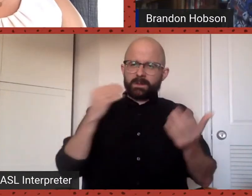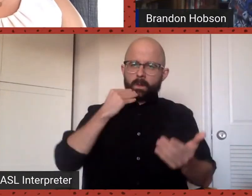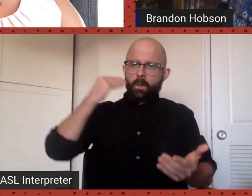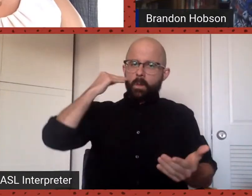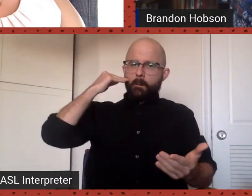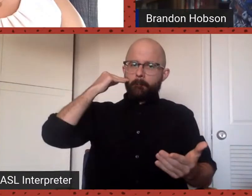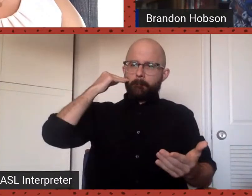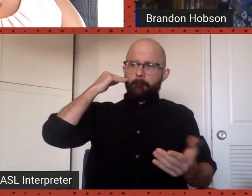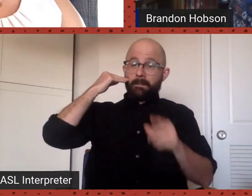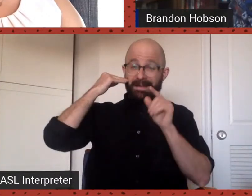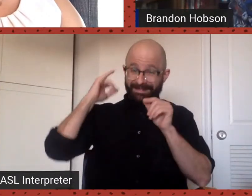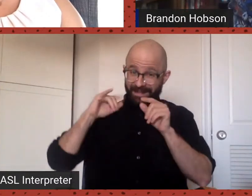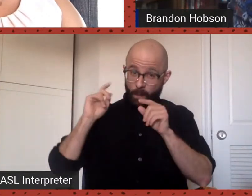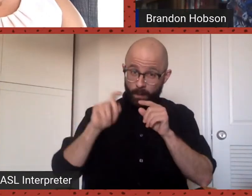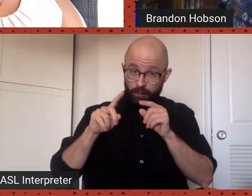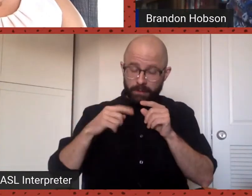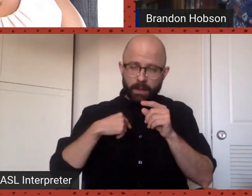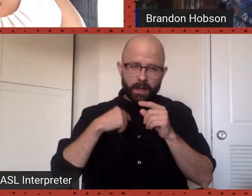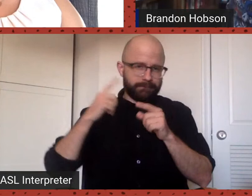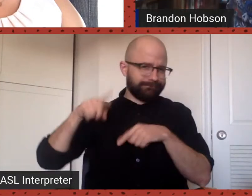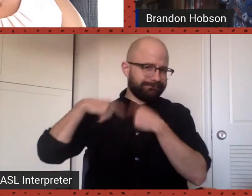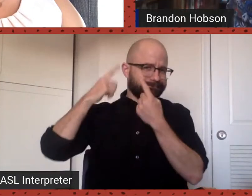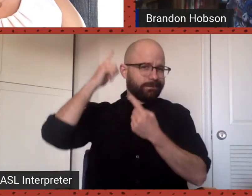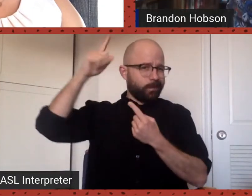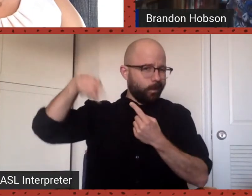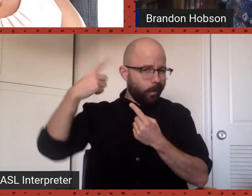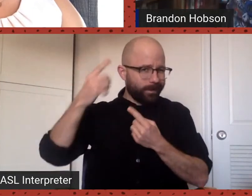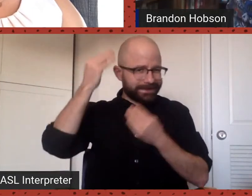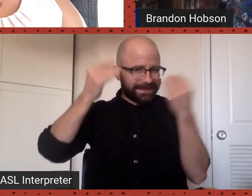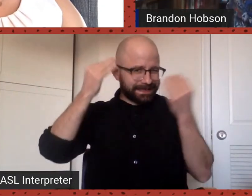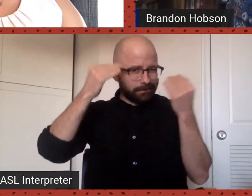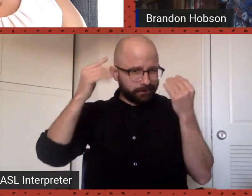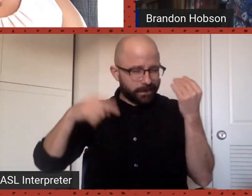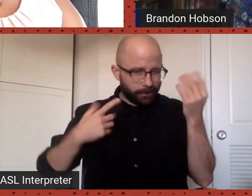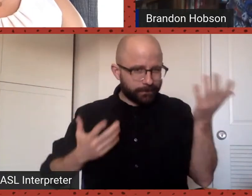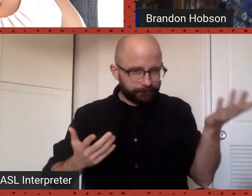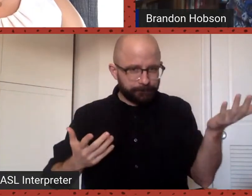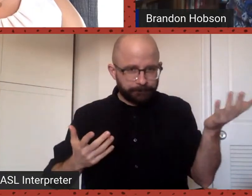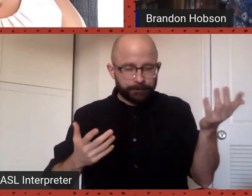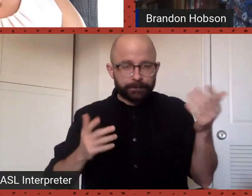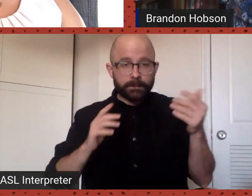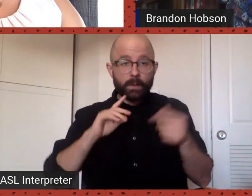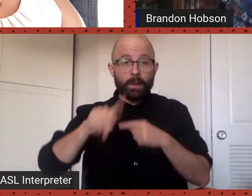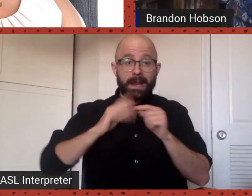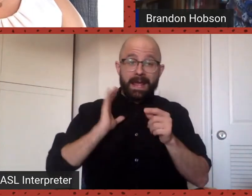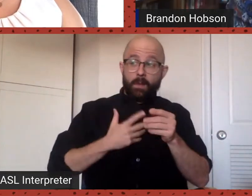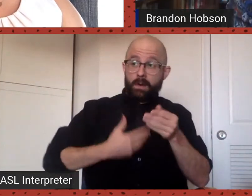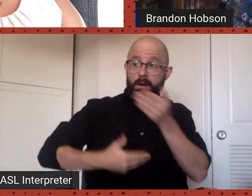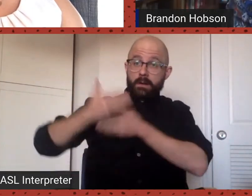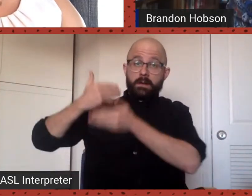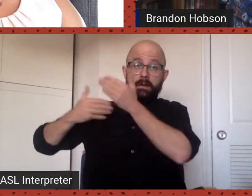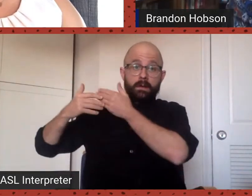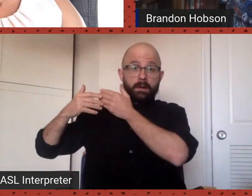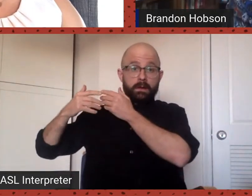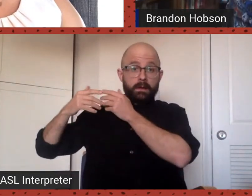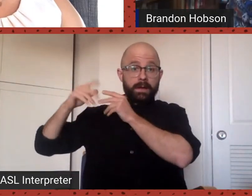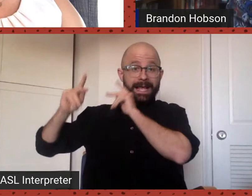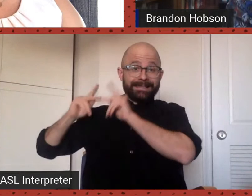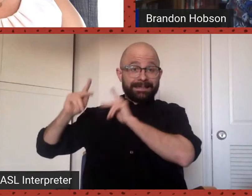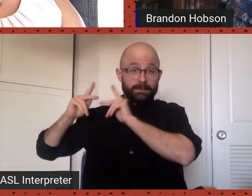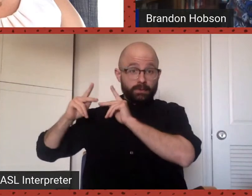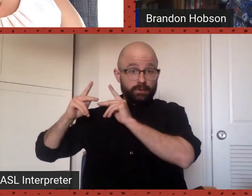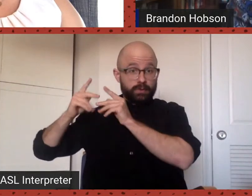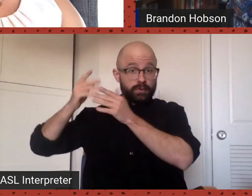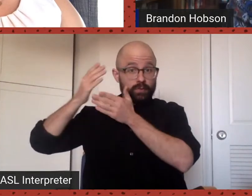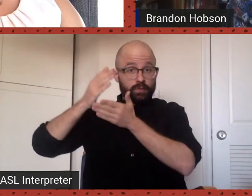thinking about. And so when our ancestors were removed, that was a